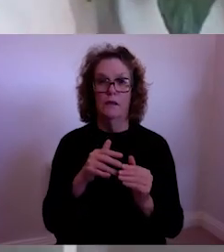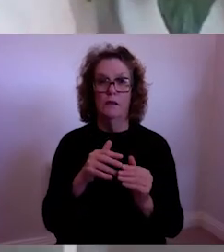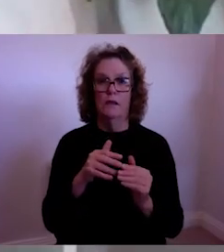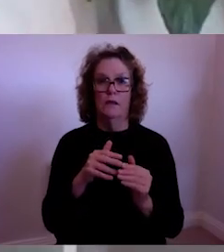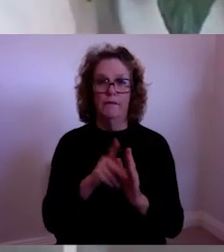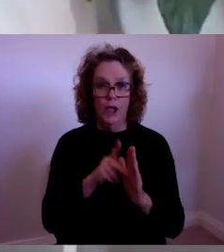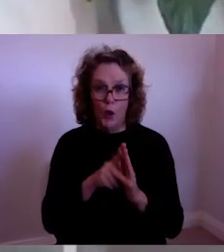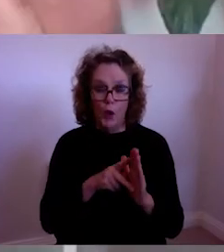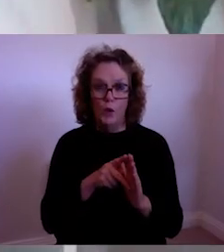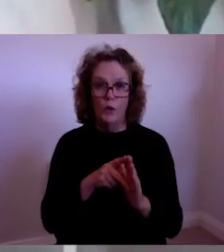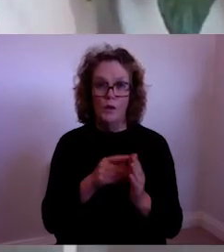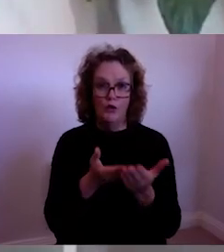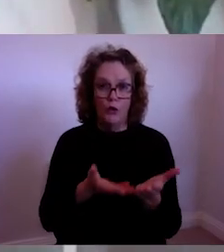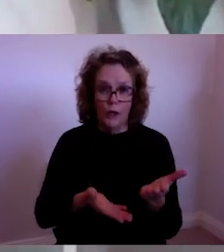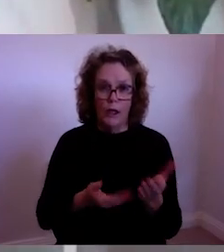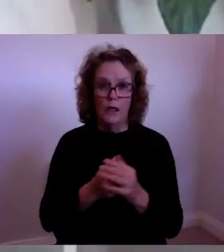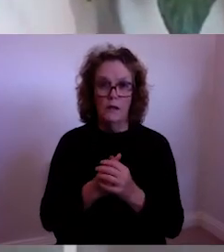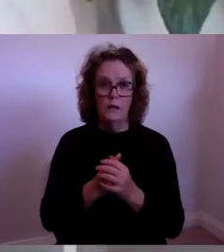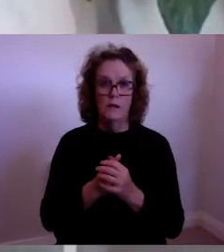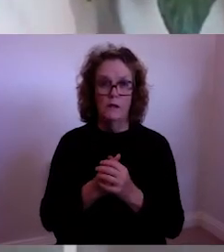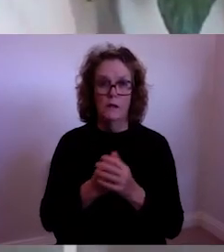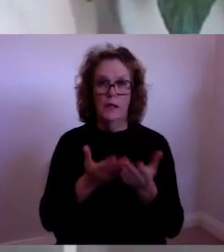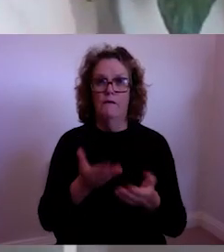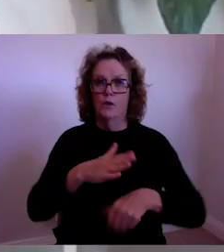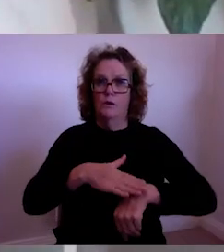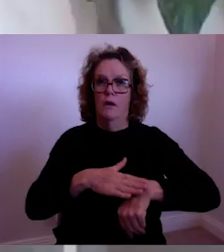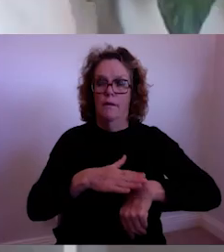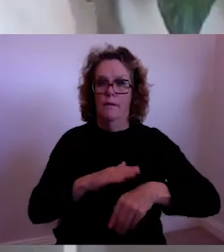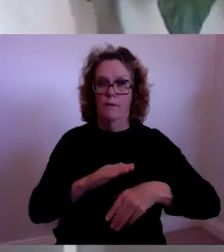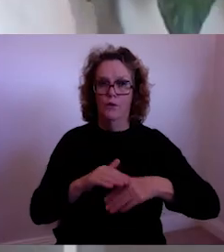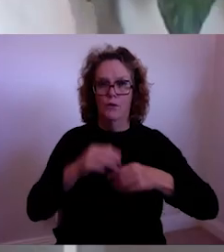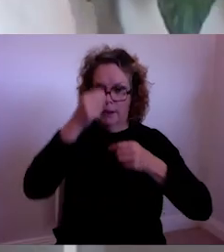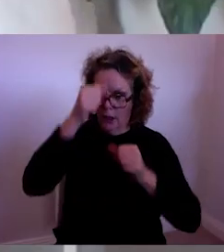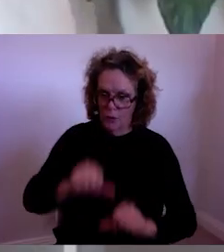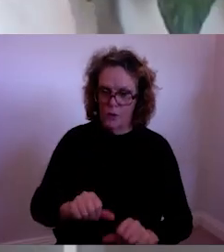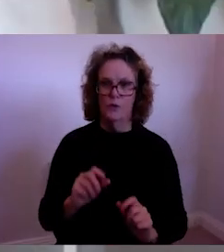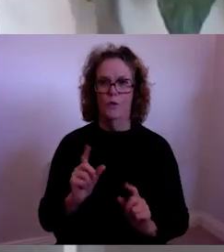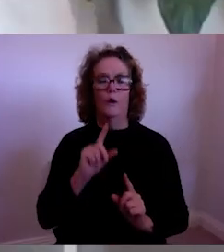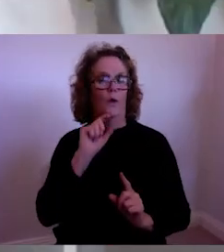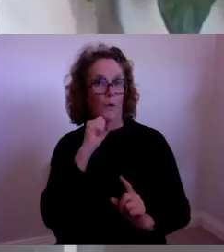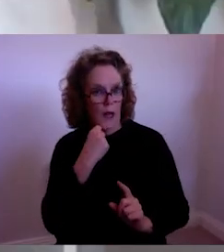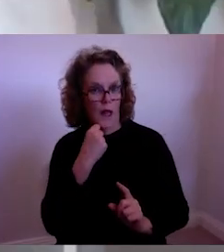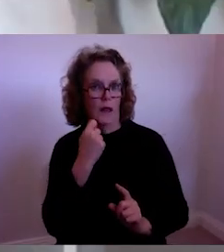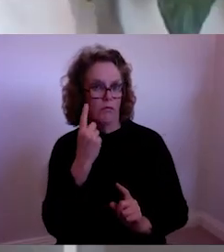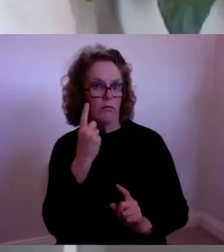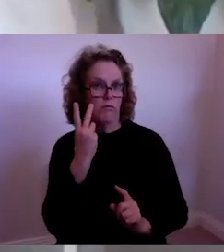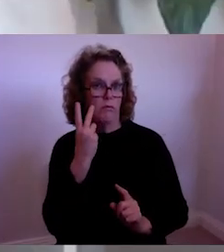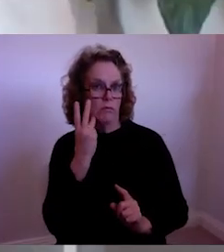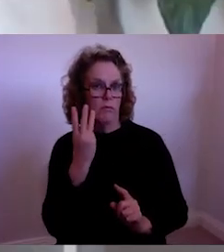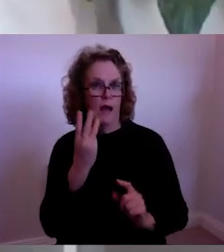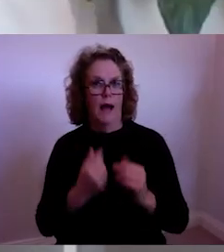herself to what is happening. And that's just going to mean that she's better placed